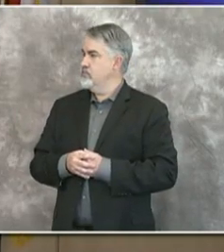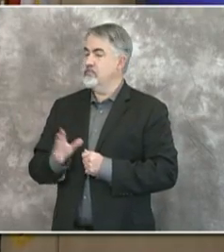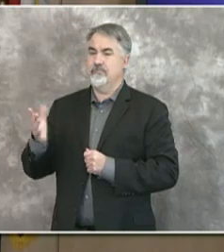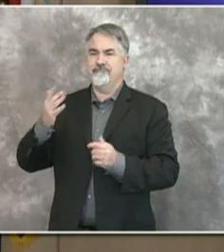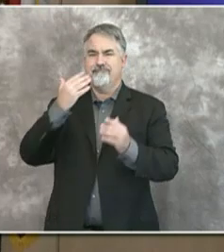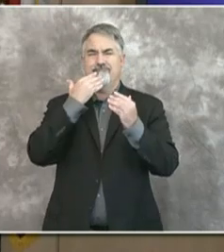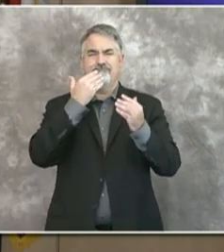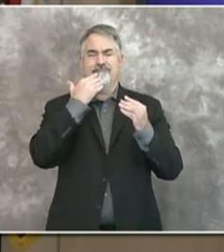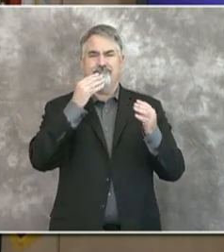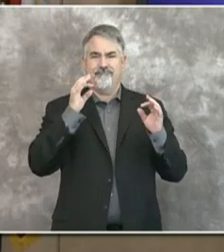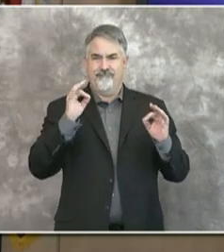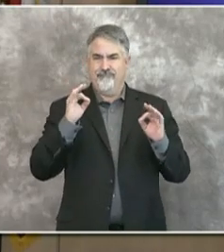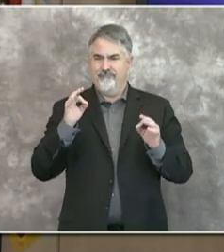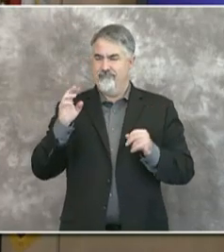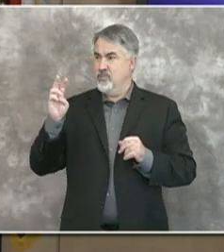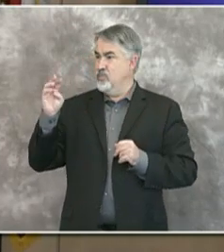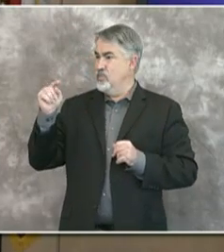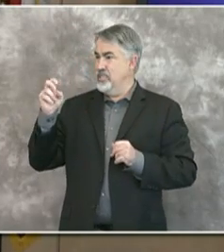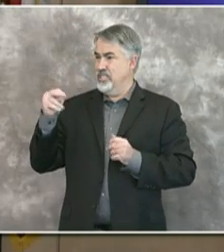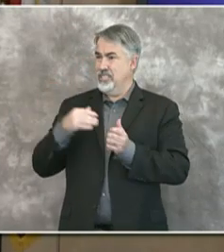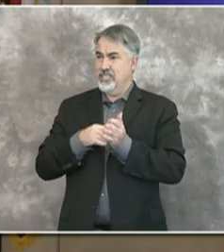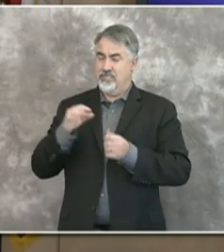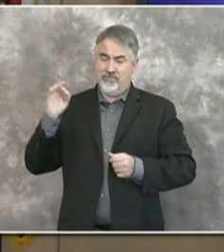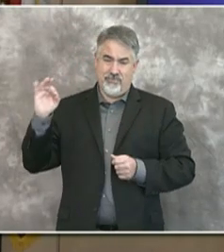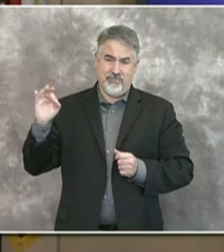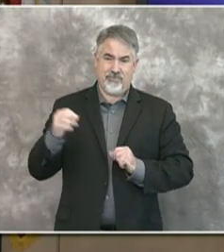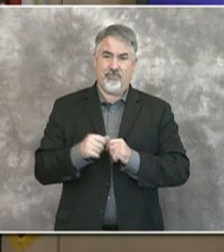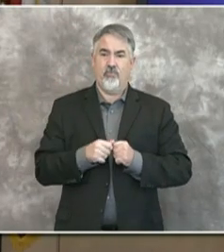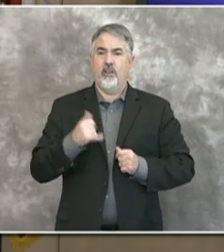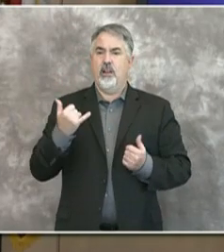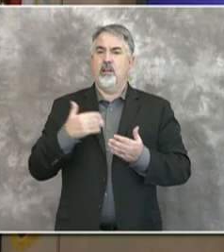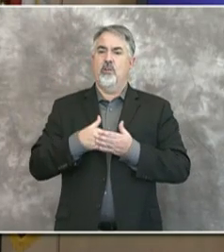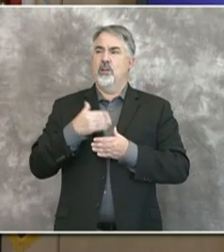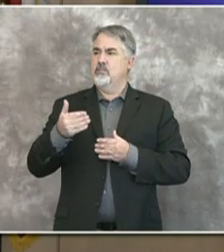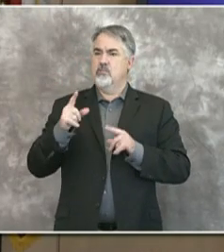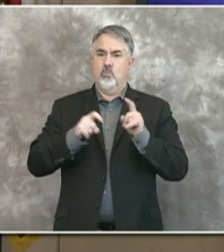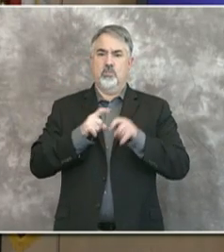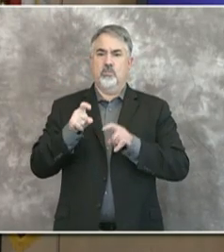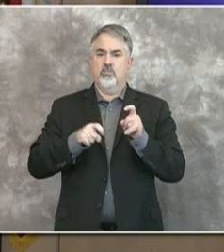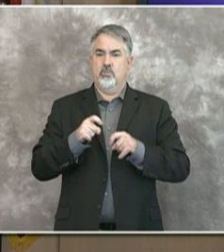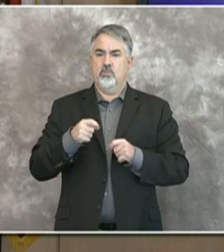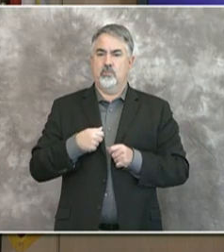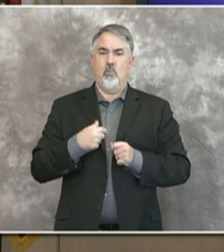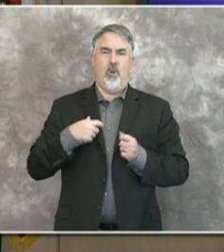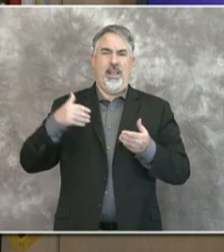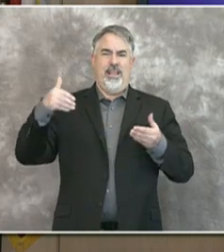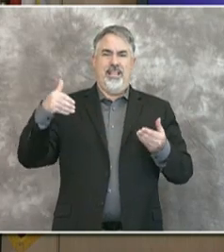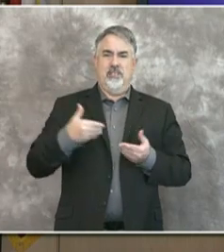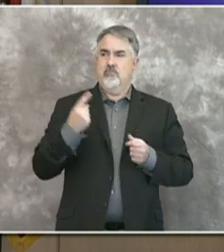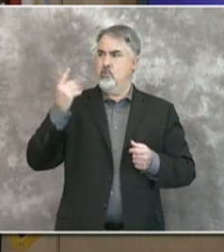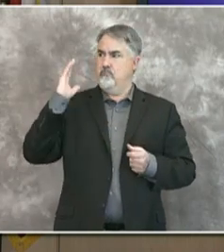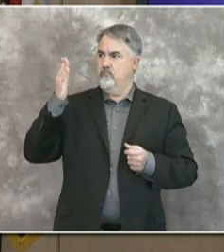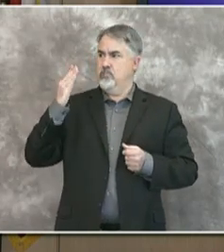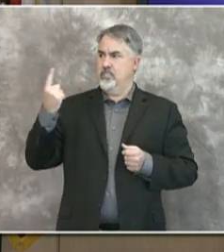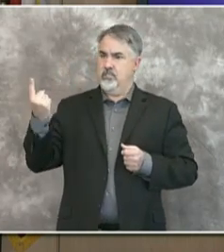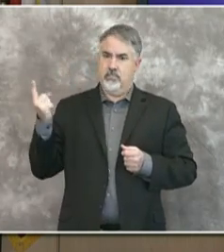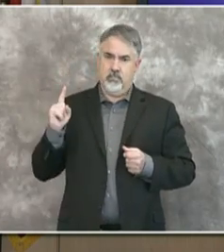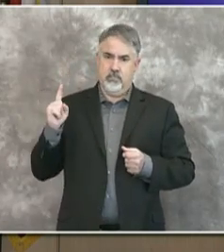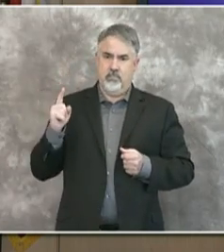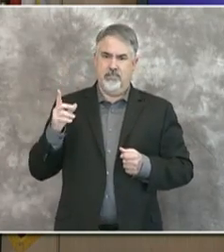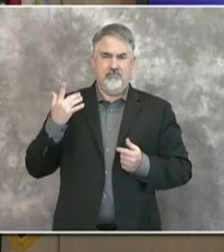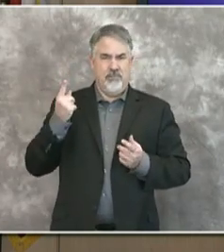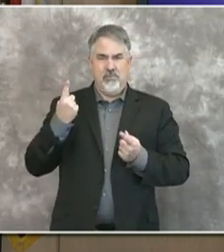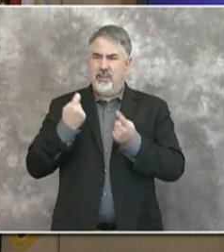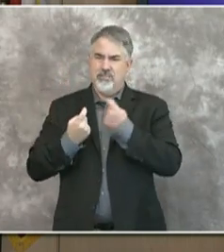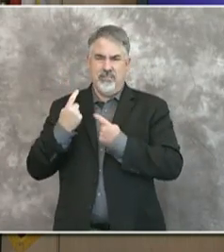Thank you, Dr. Wooten. Before we go to the questions, I'm going to introduce one more speaker. There's been a lot of questions that have come up